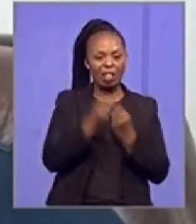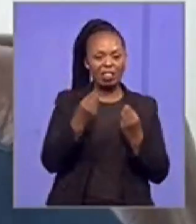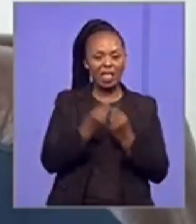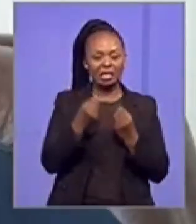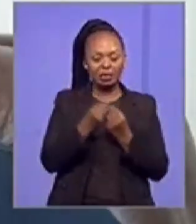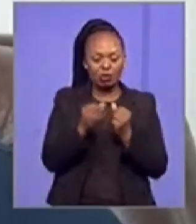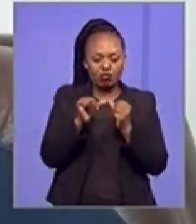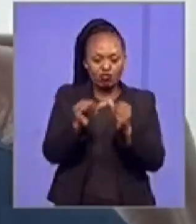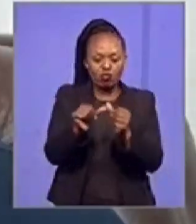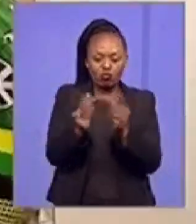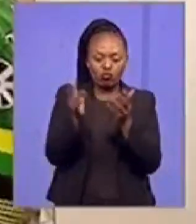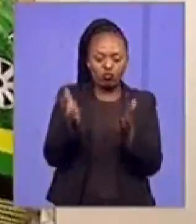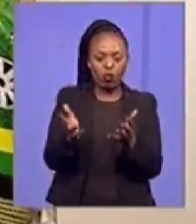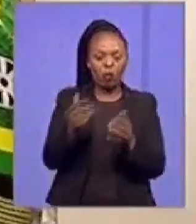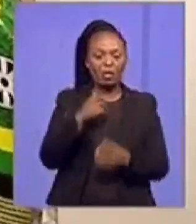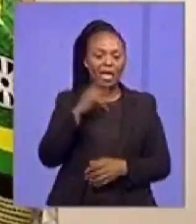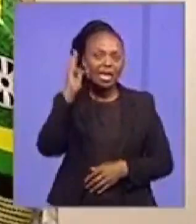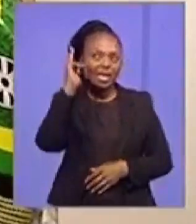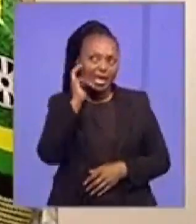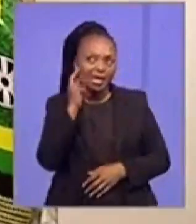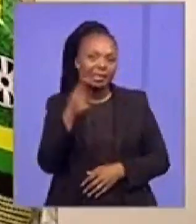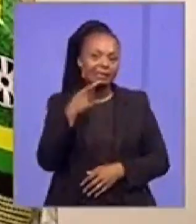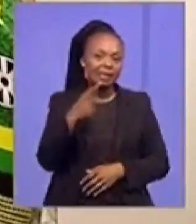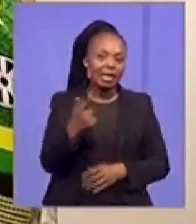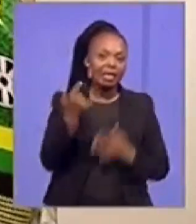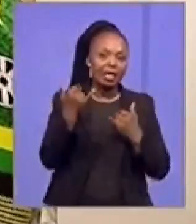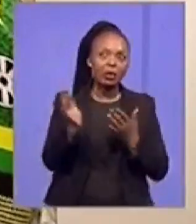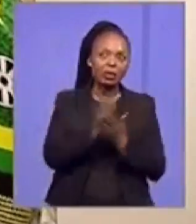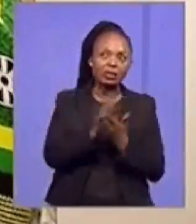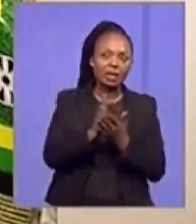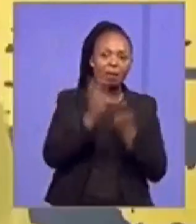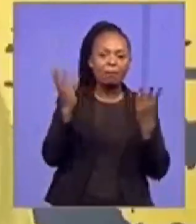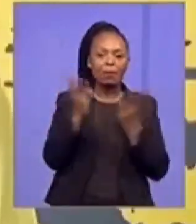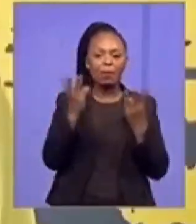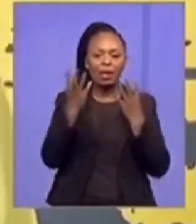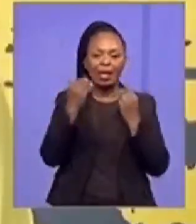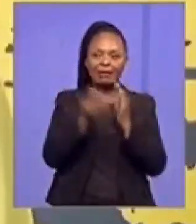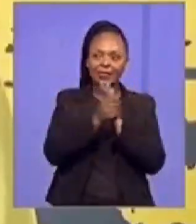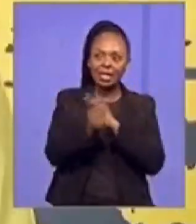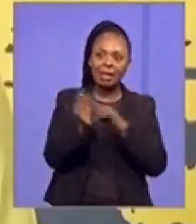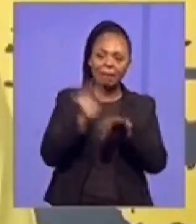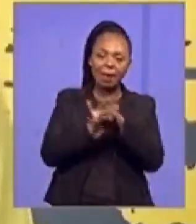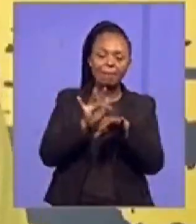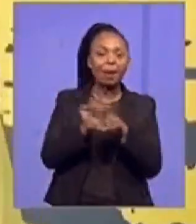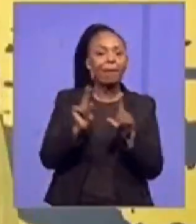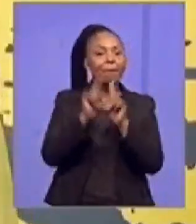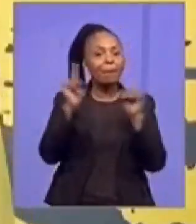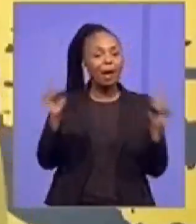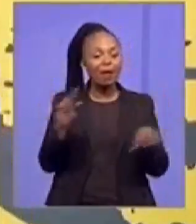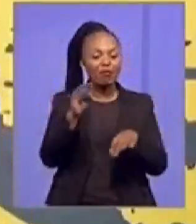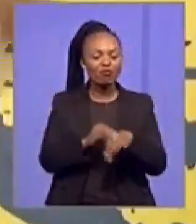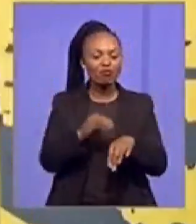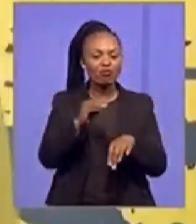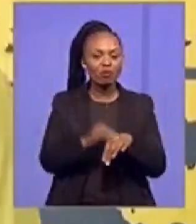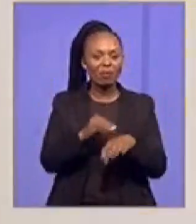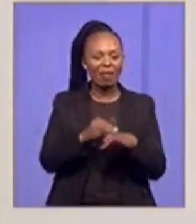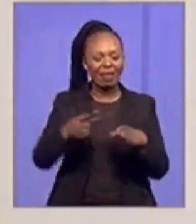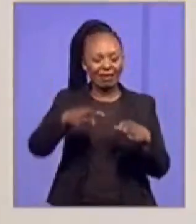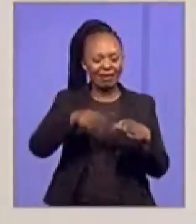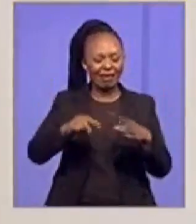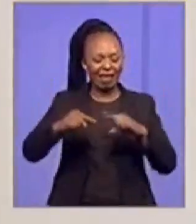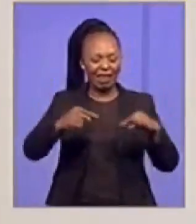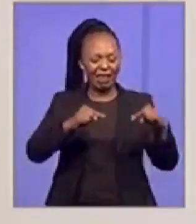tswelle pele, la ile hore ke a utlwa hore ba bua ka ba ile hore ka rona le batho ba ba nang le boiphitlhelo, empa bothata ke hore ke maemo a